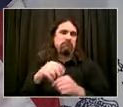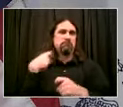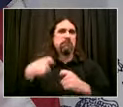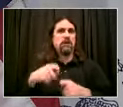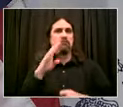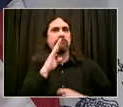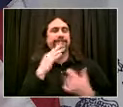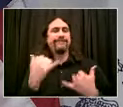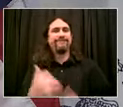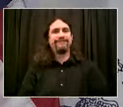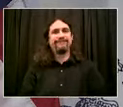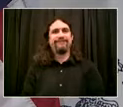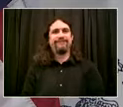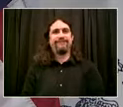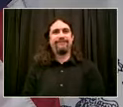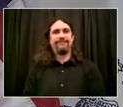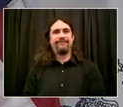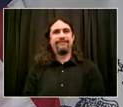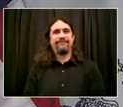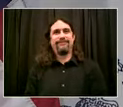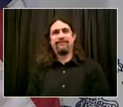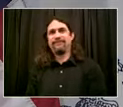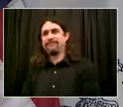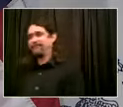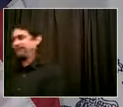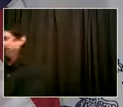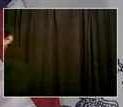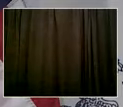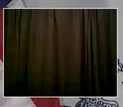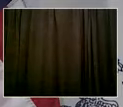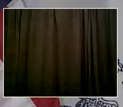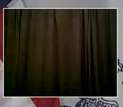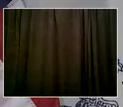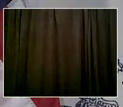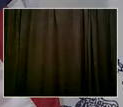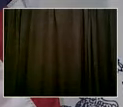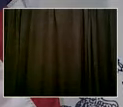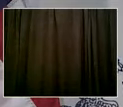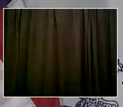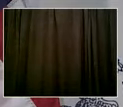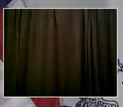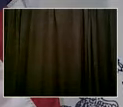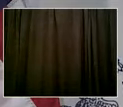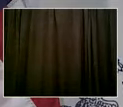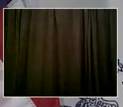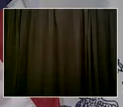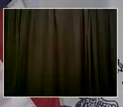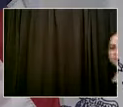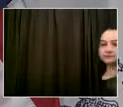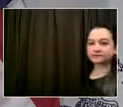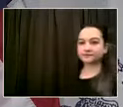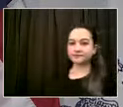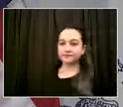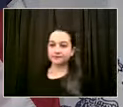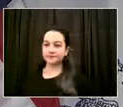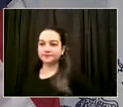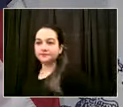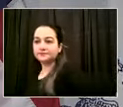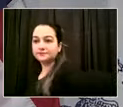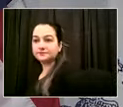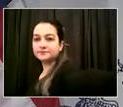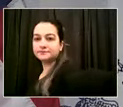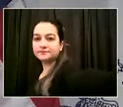Estamos listos para acabar con esta pandemia, pero nos hace falta el arma más